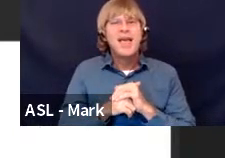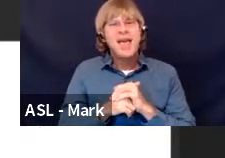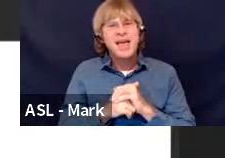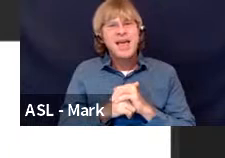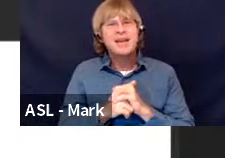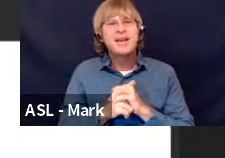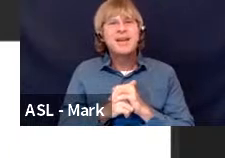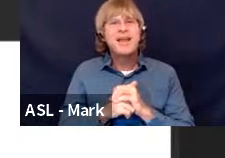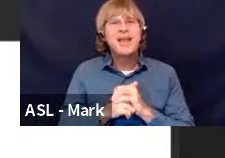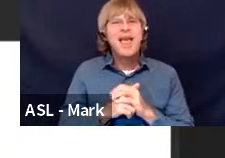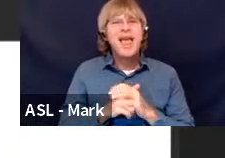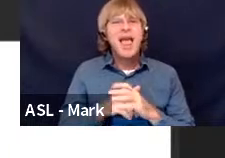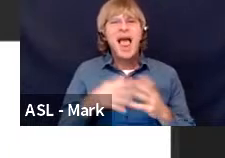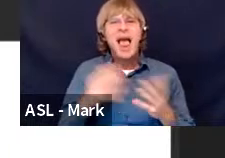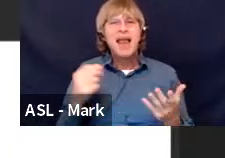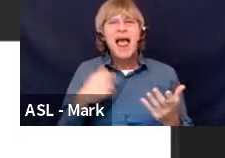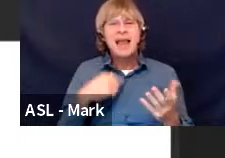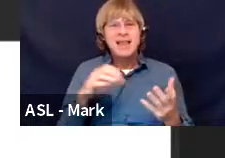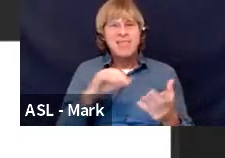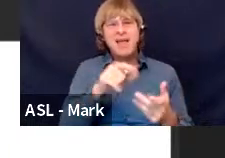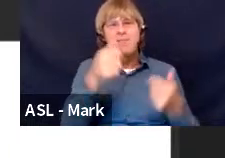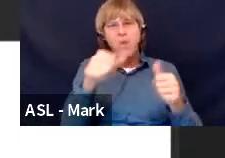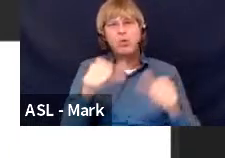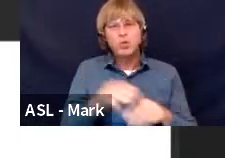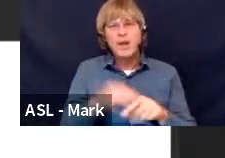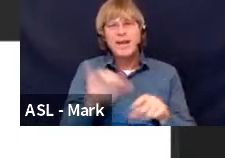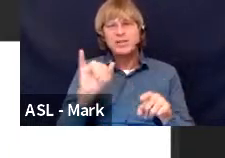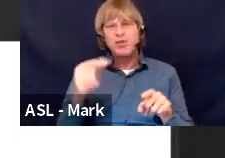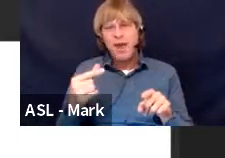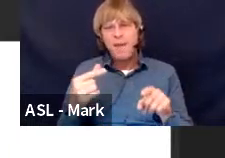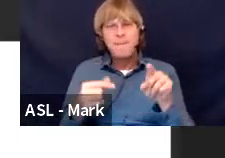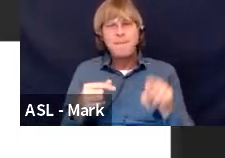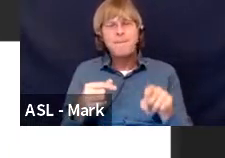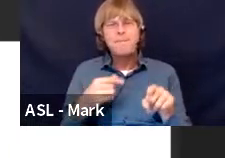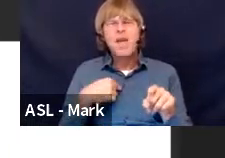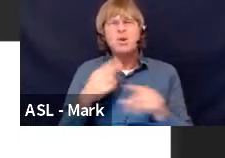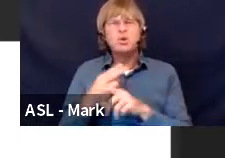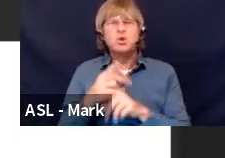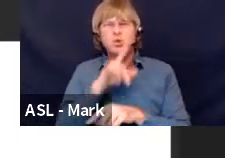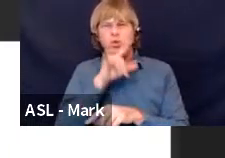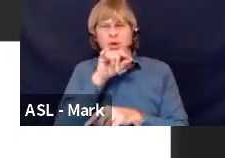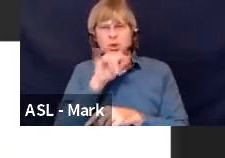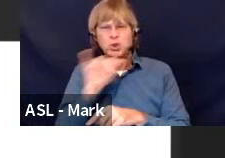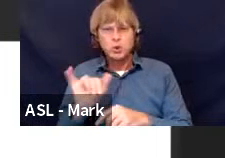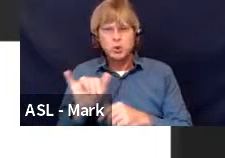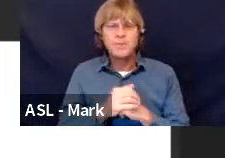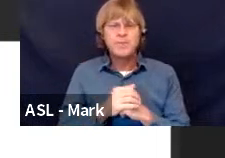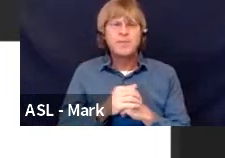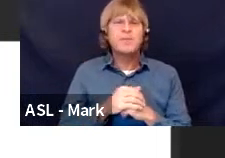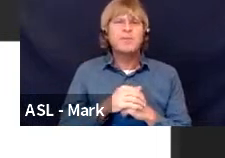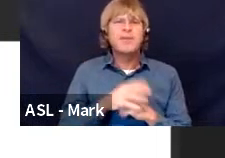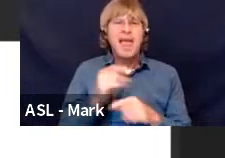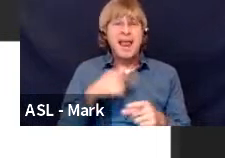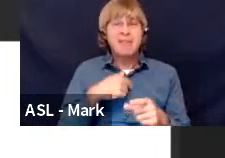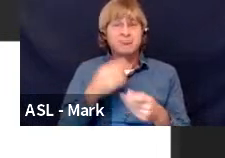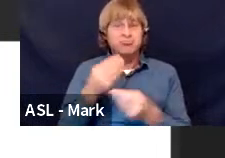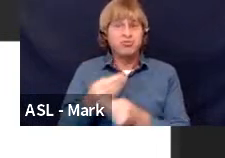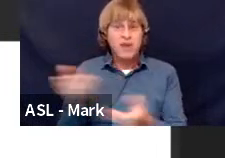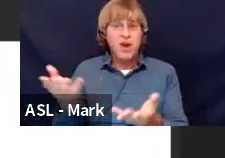And I did this post on Instagram. I use Twitter as well. And I shared